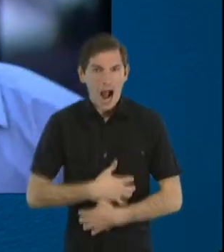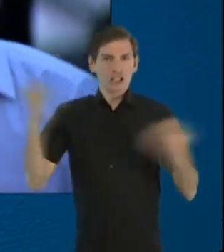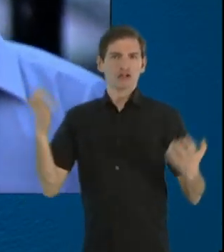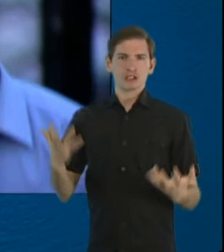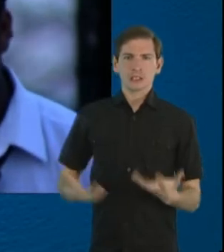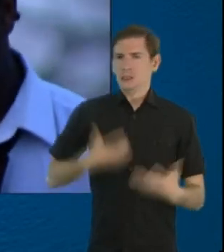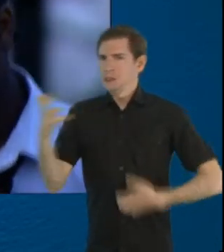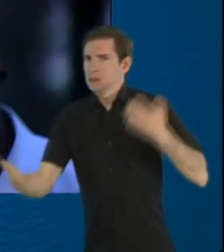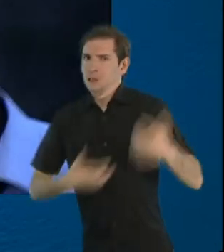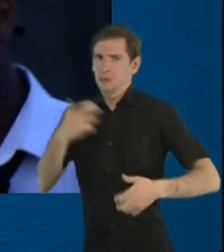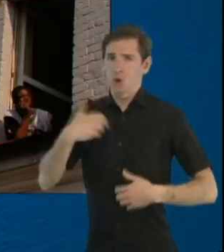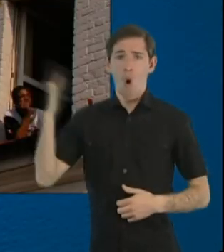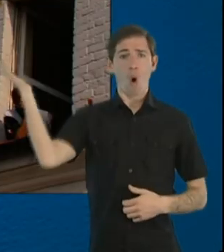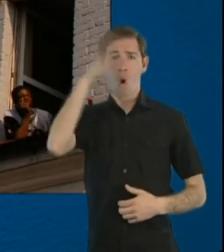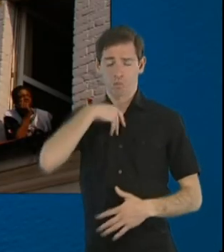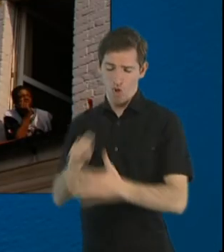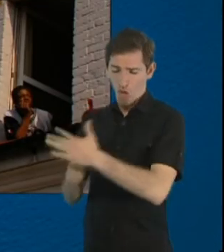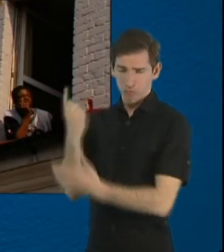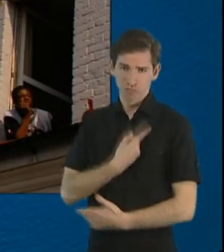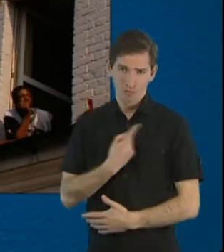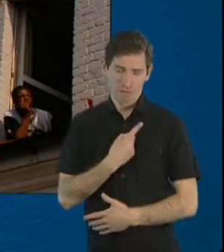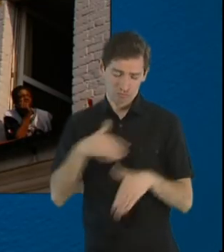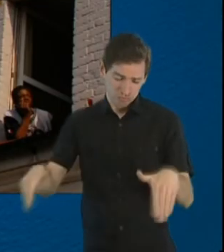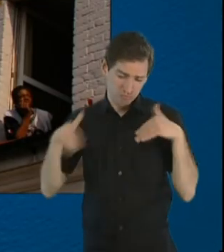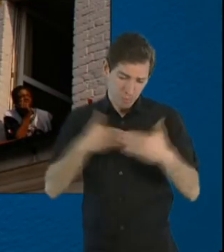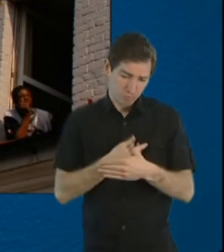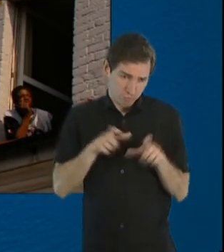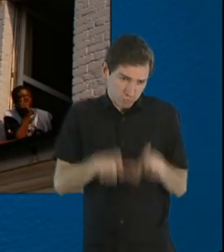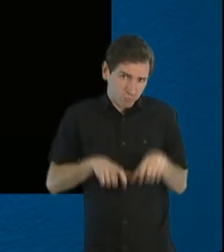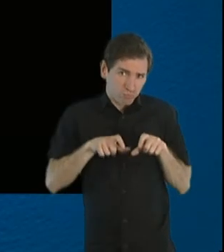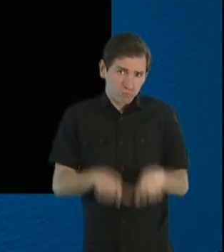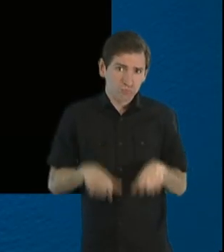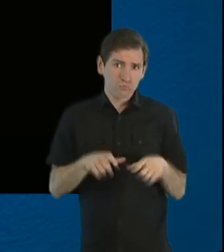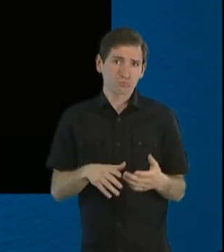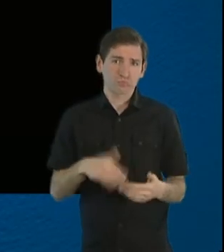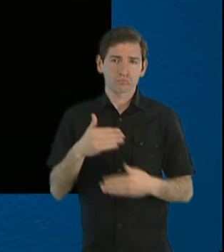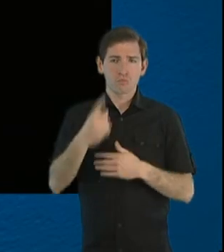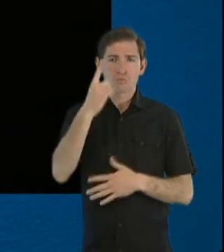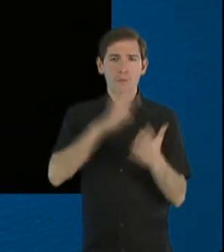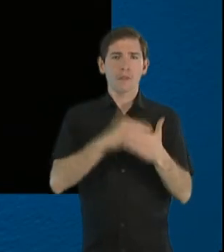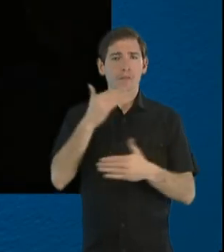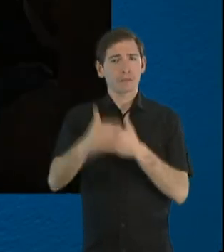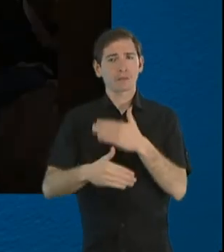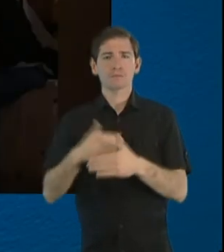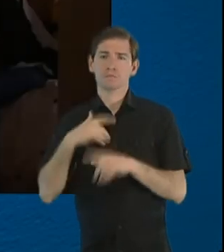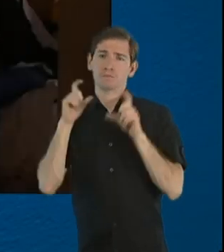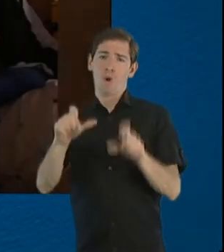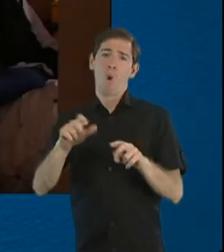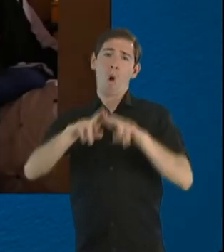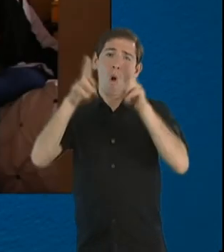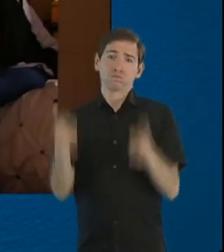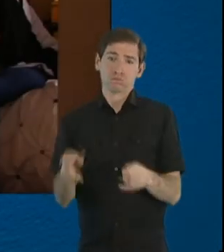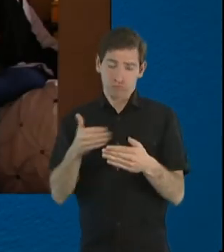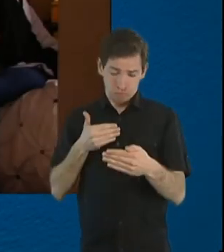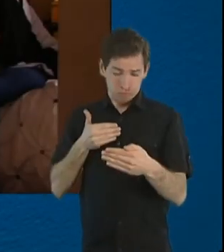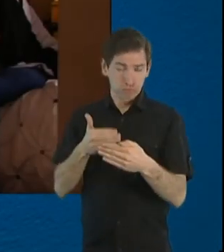bit angry. And at home, I just locked myself up in my room.